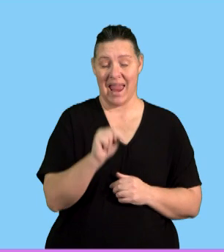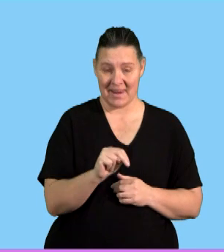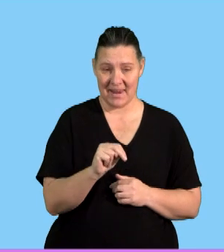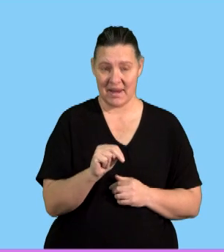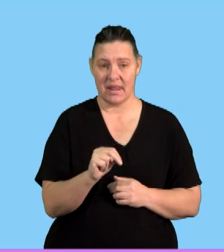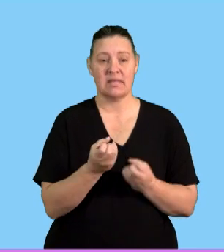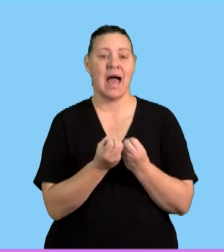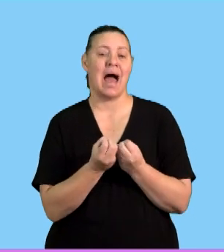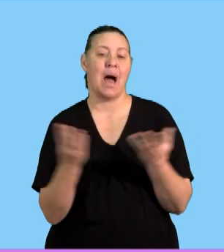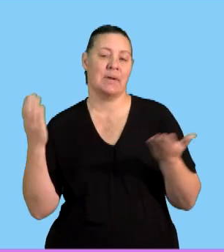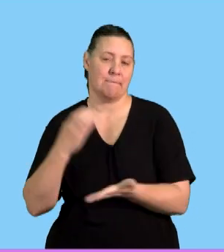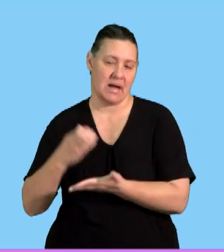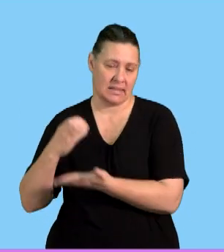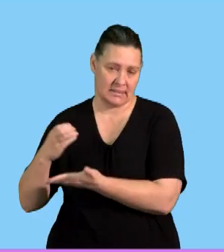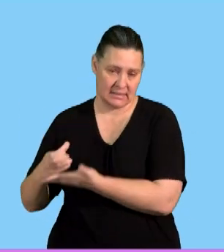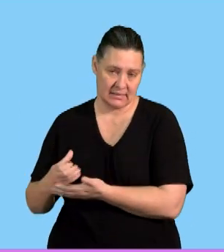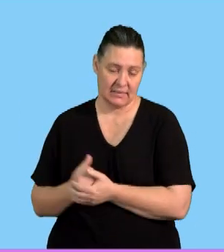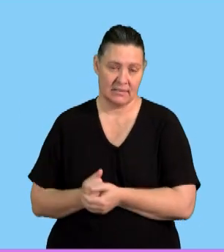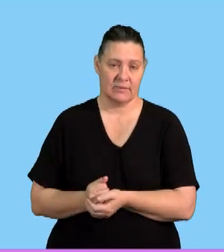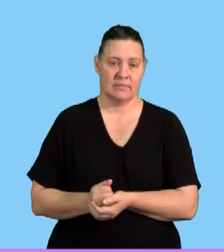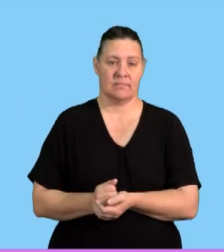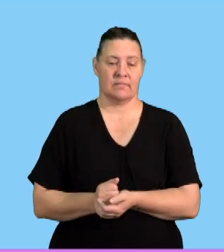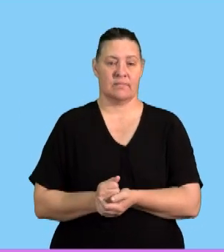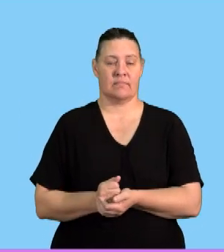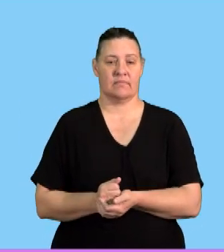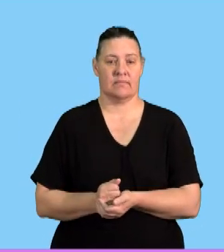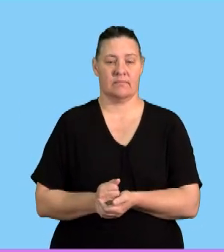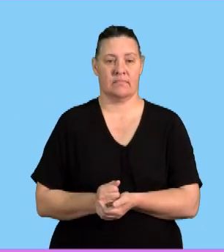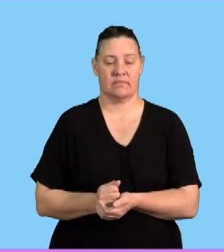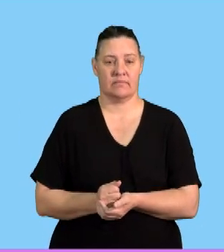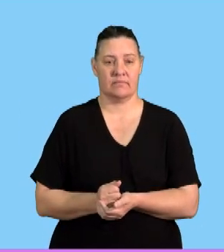N is the number of mugs.